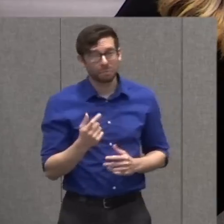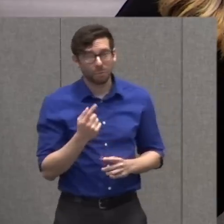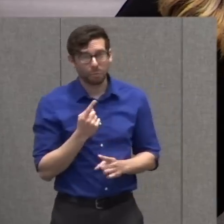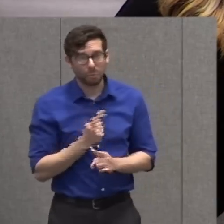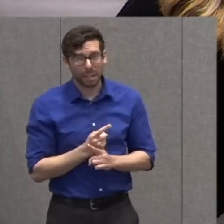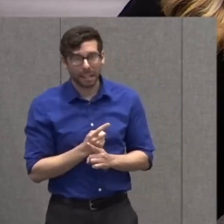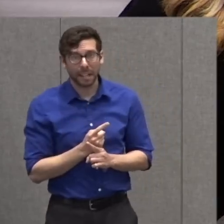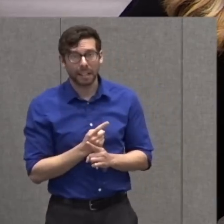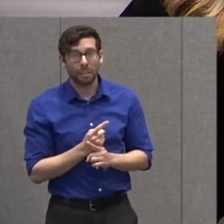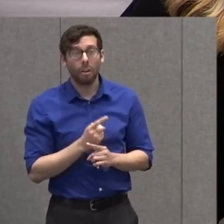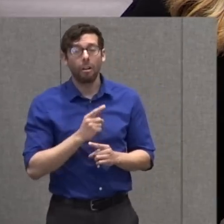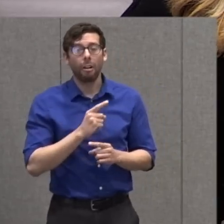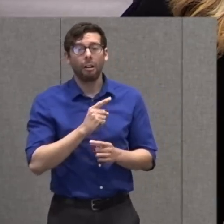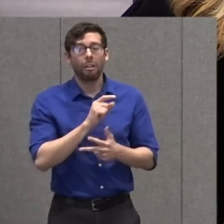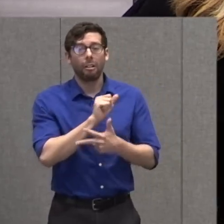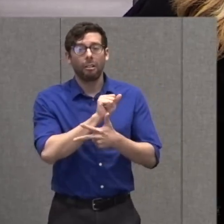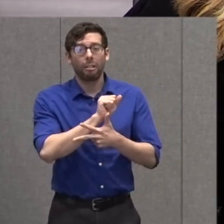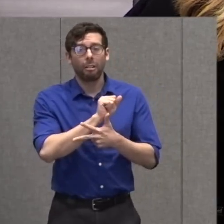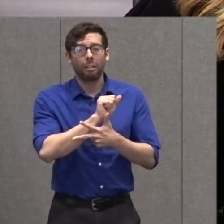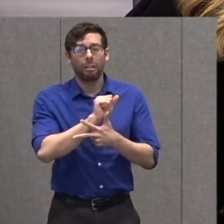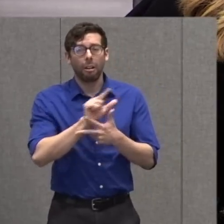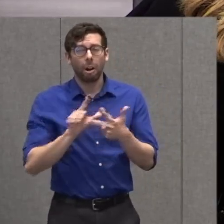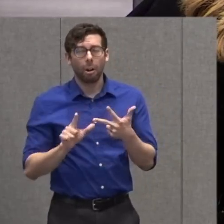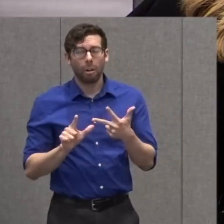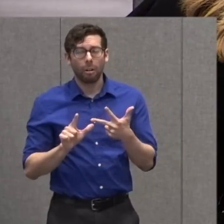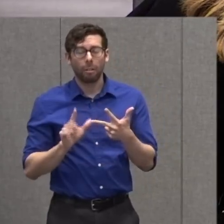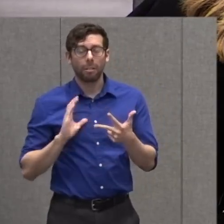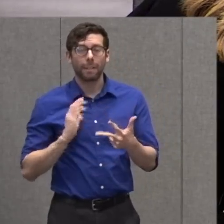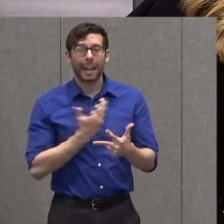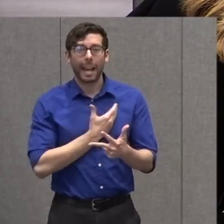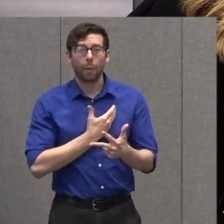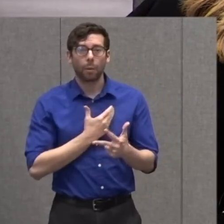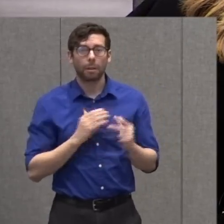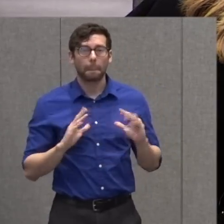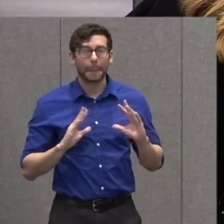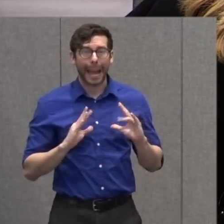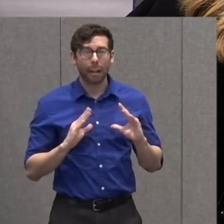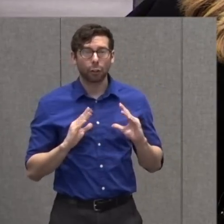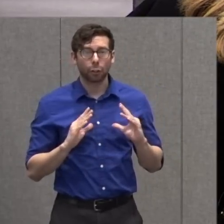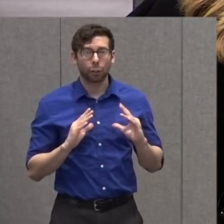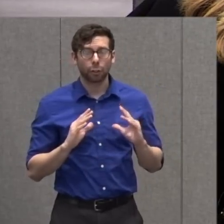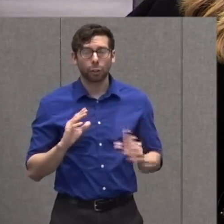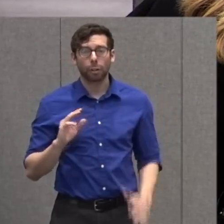of our matter